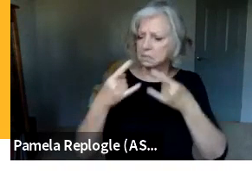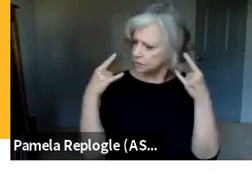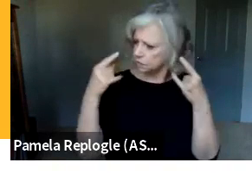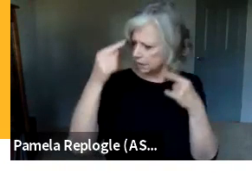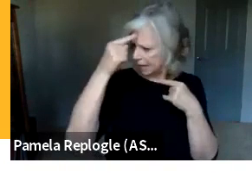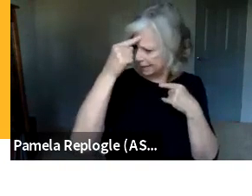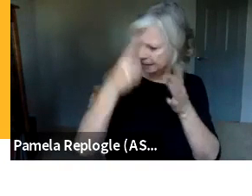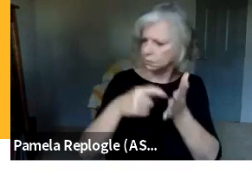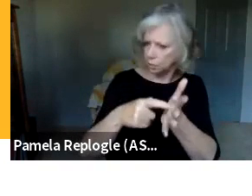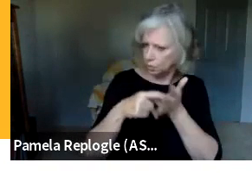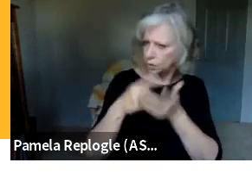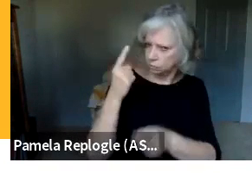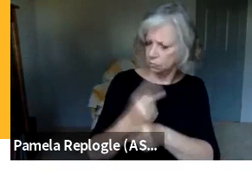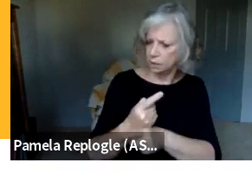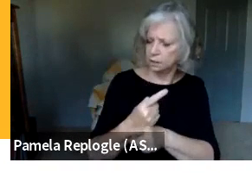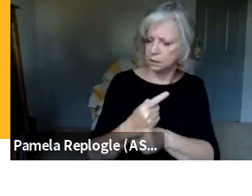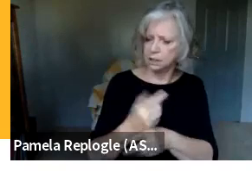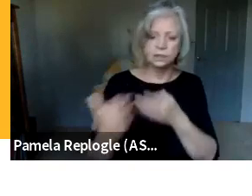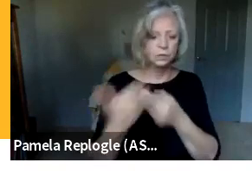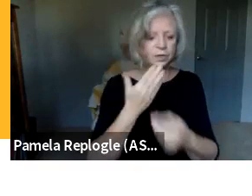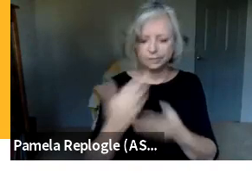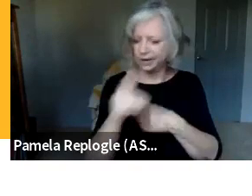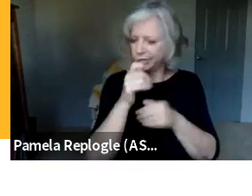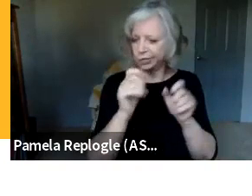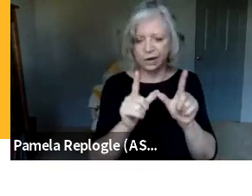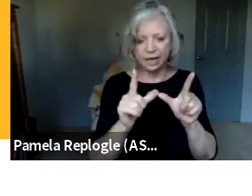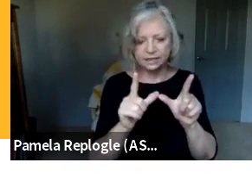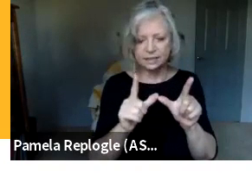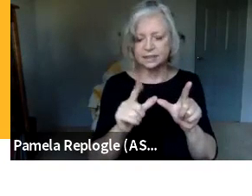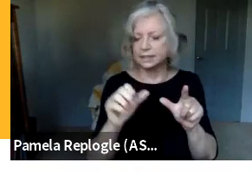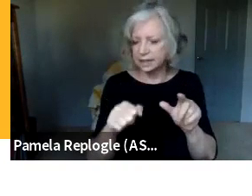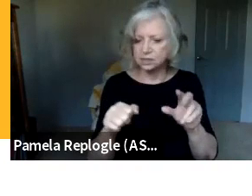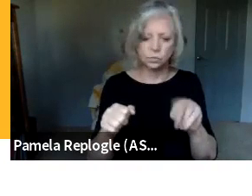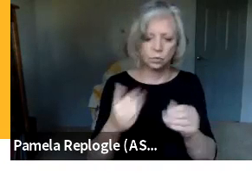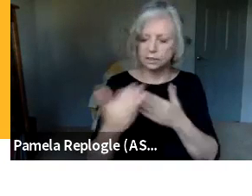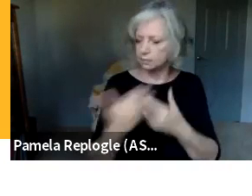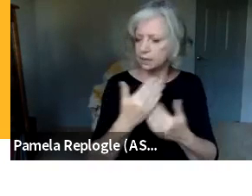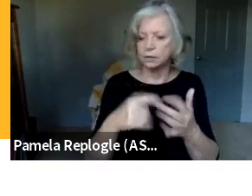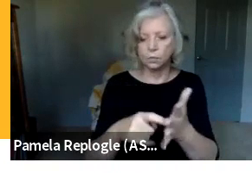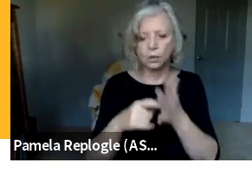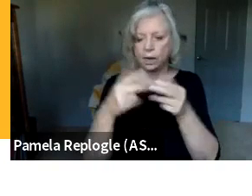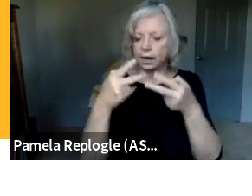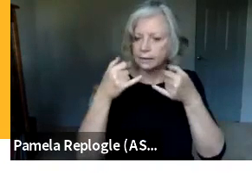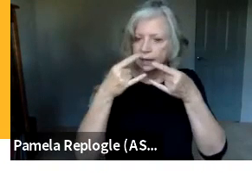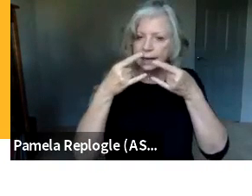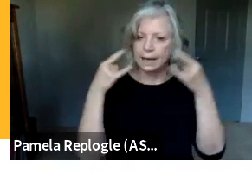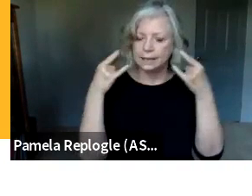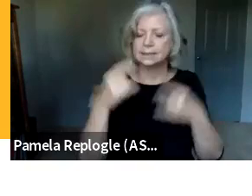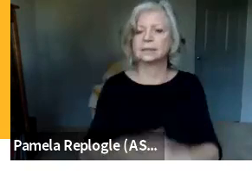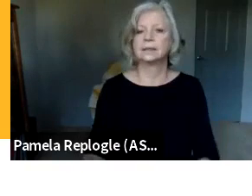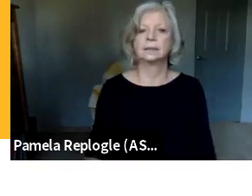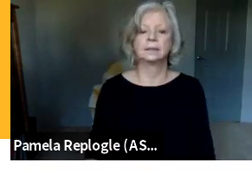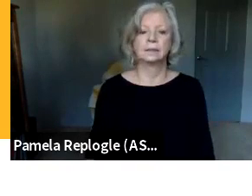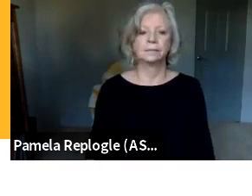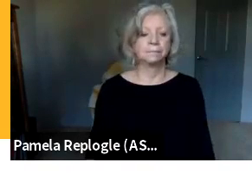board, regardless of who the licensing agency is. Lisa E., before you start, I'm going to